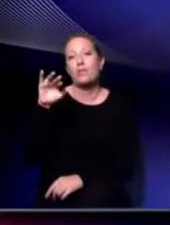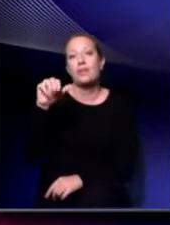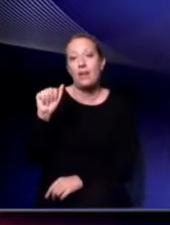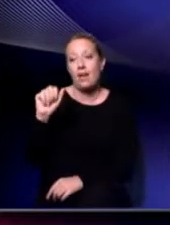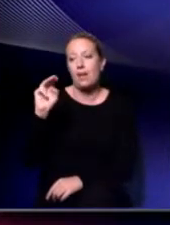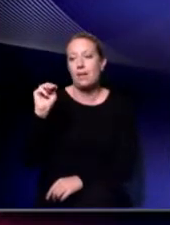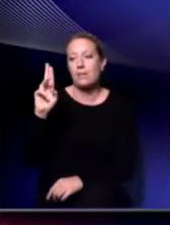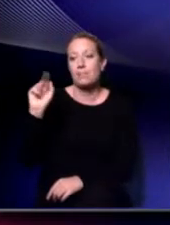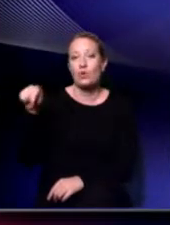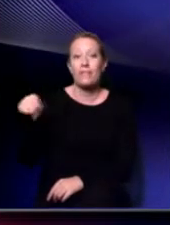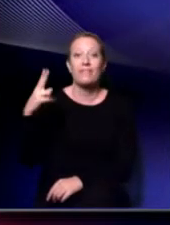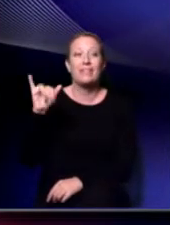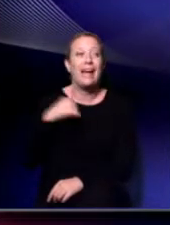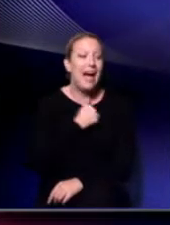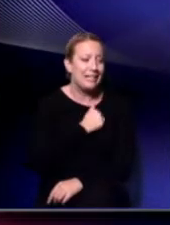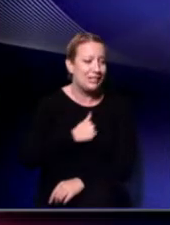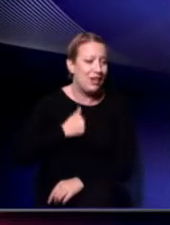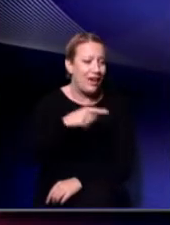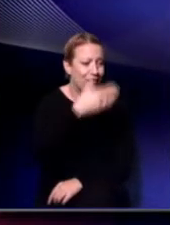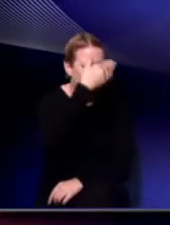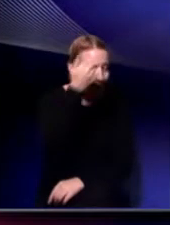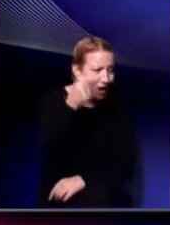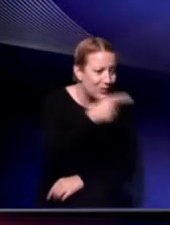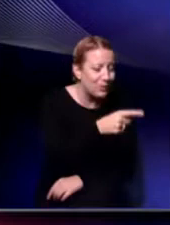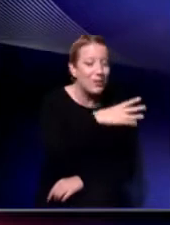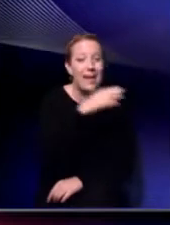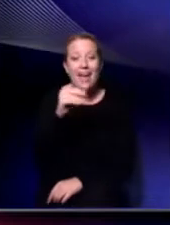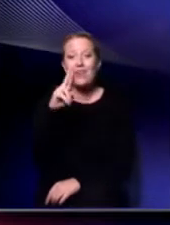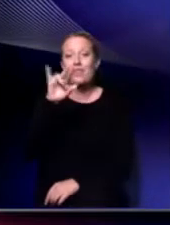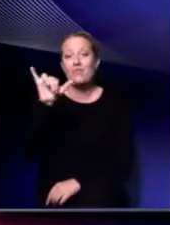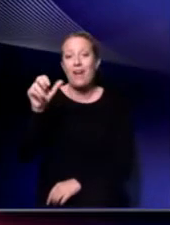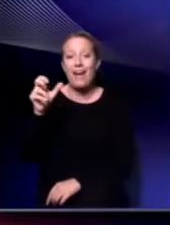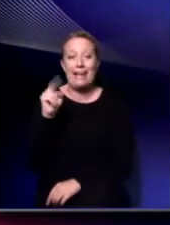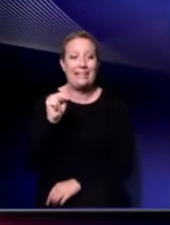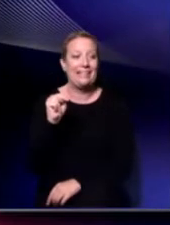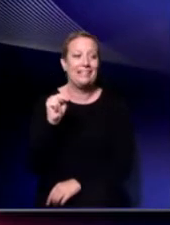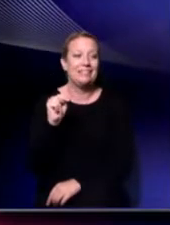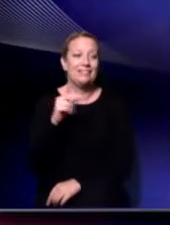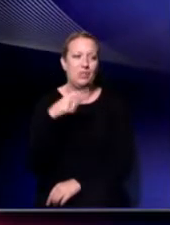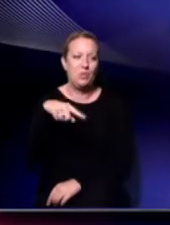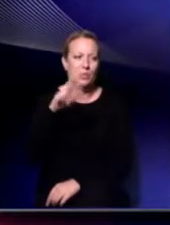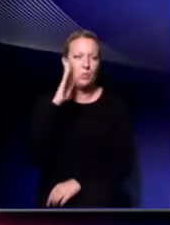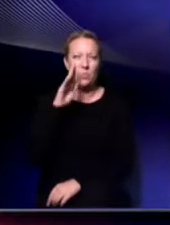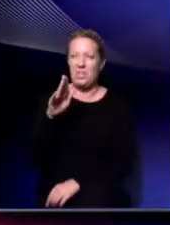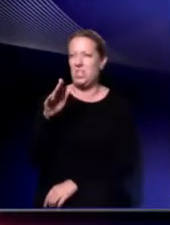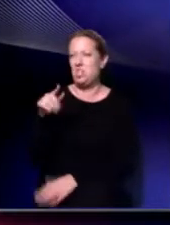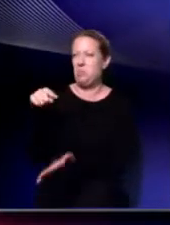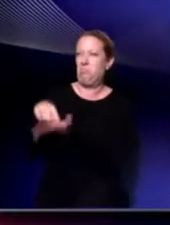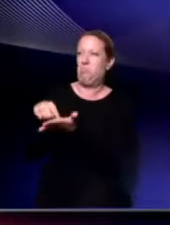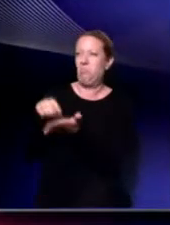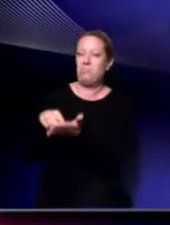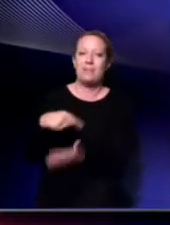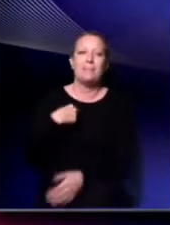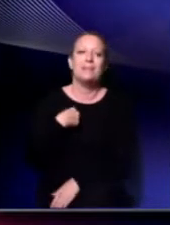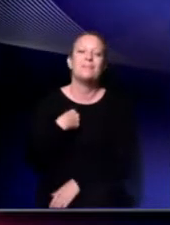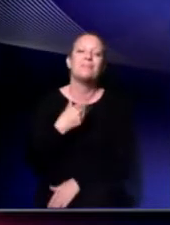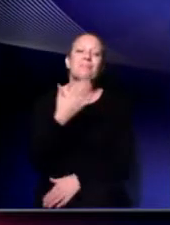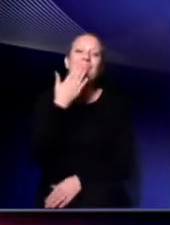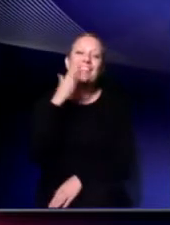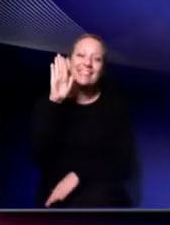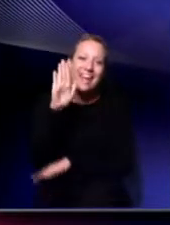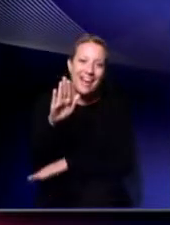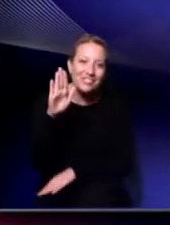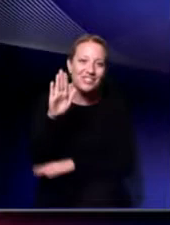Ryan, man, I'm gonna be in both of your dartboards. That's okay. Good afternoon, Board President Sims, members of the